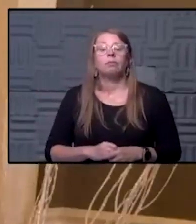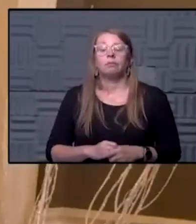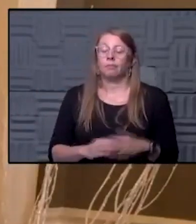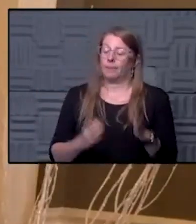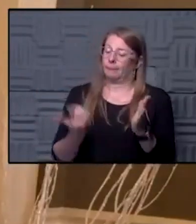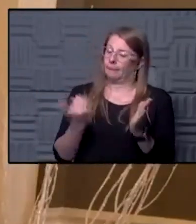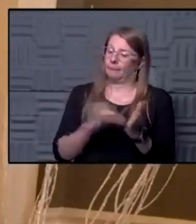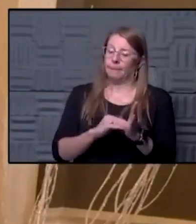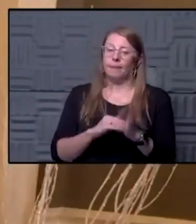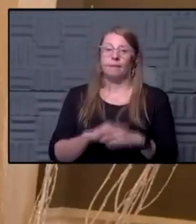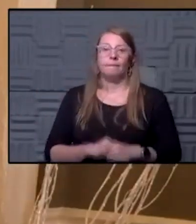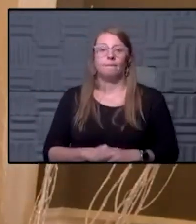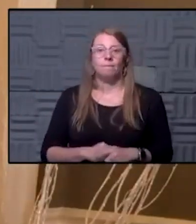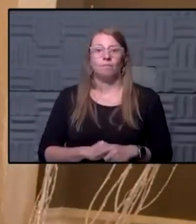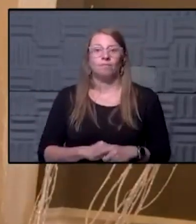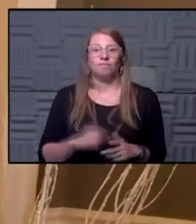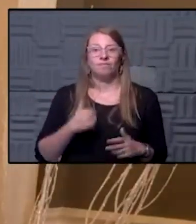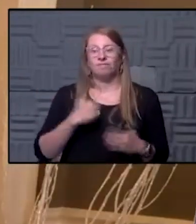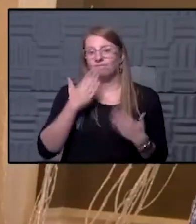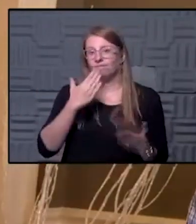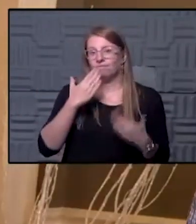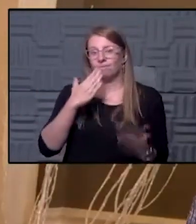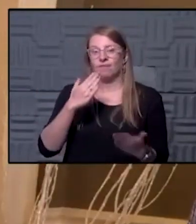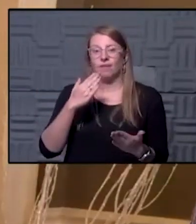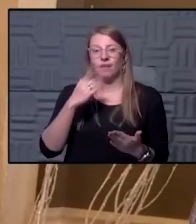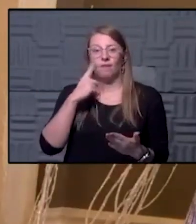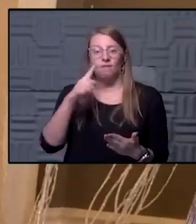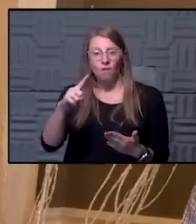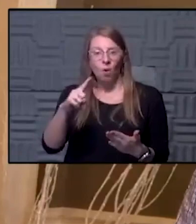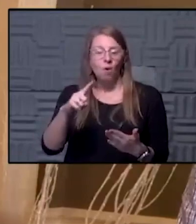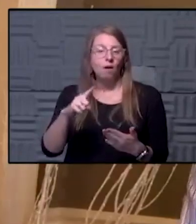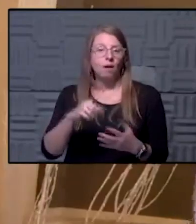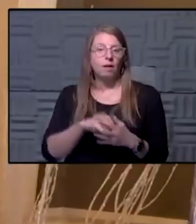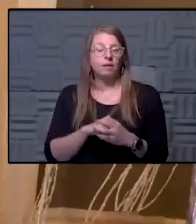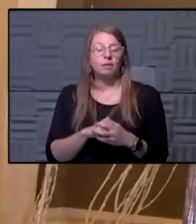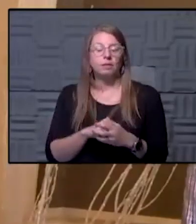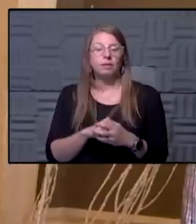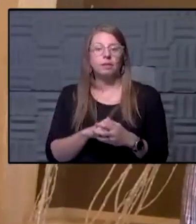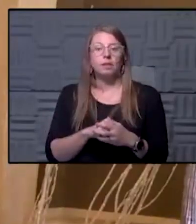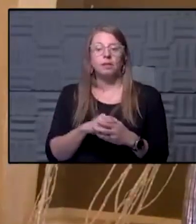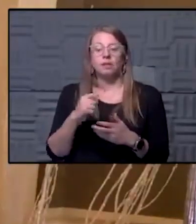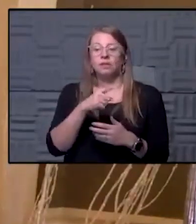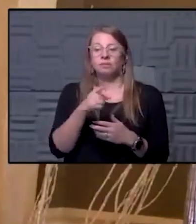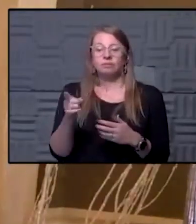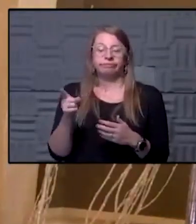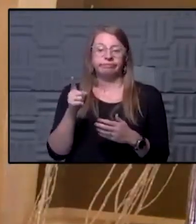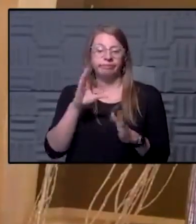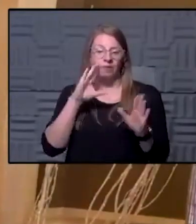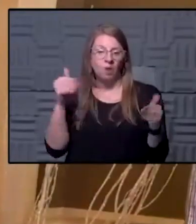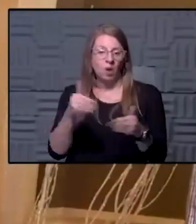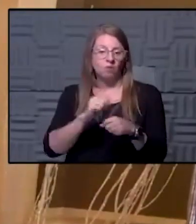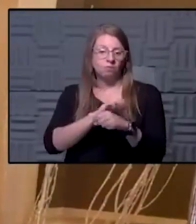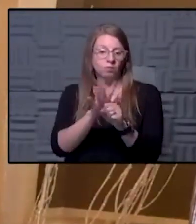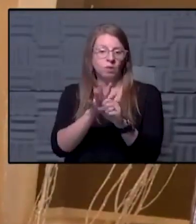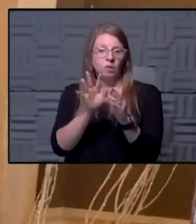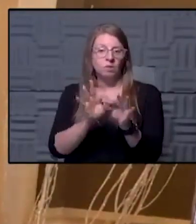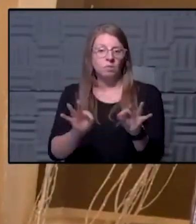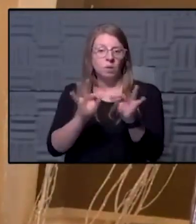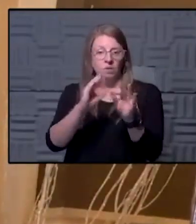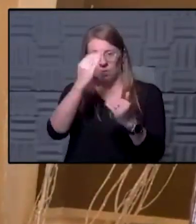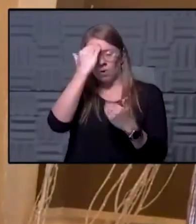Again, I'm grateful for all of the attention that you guys are giving, and we want to